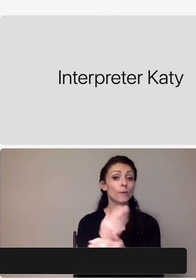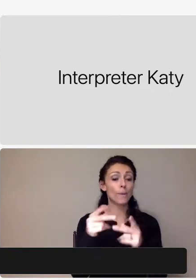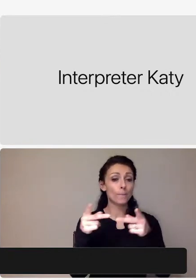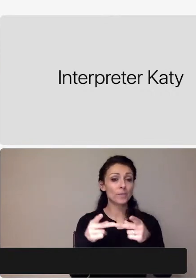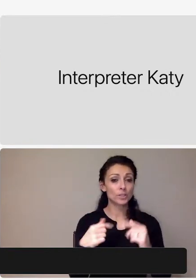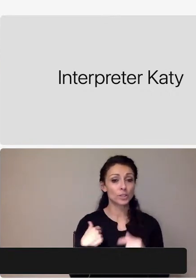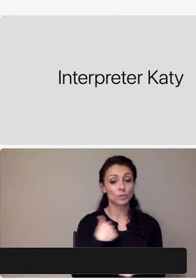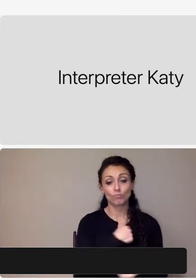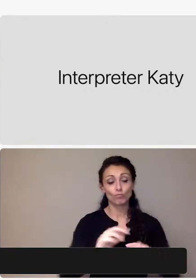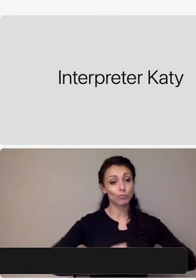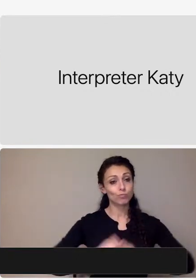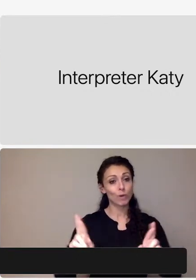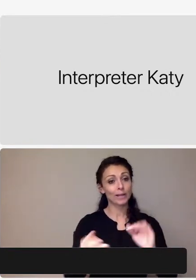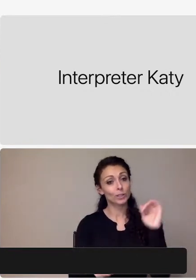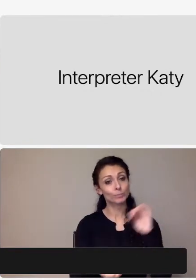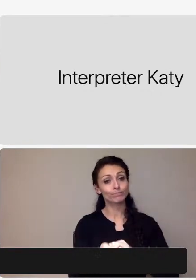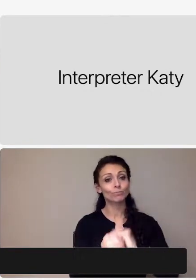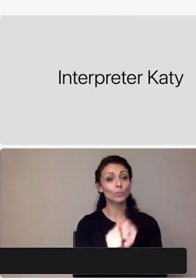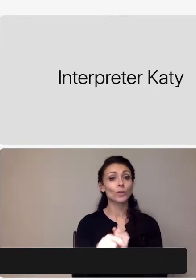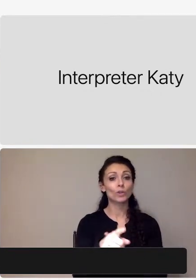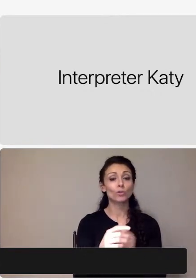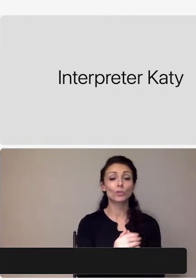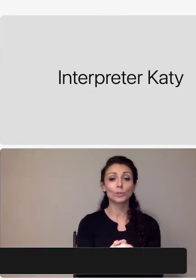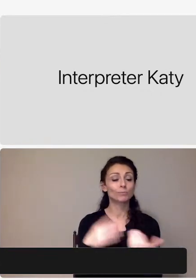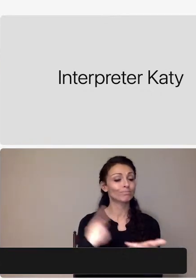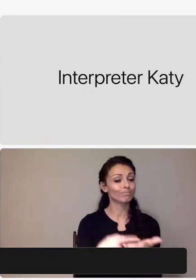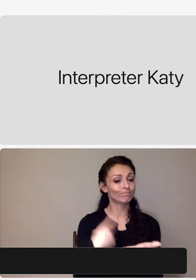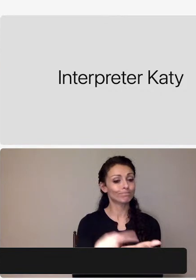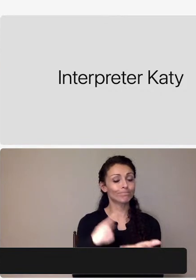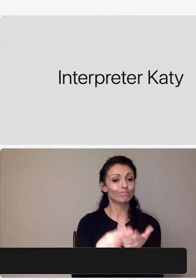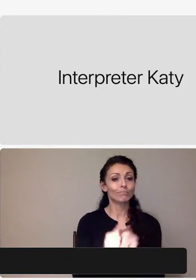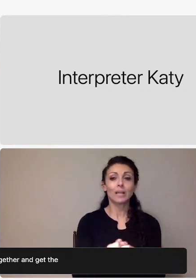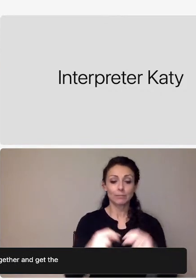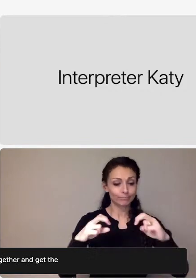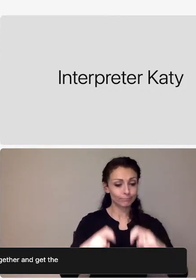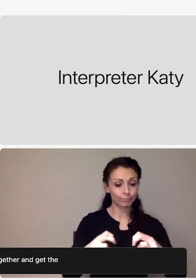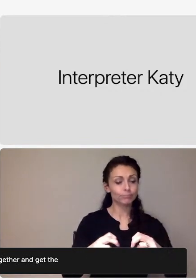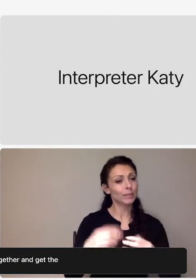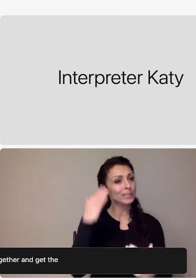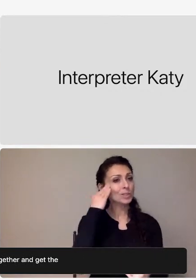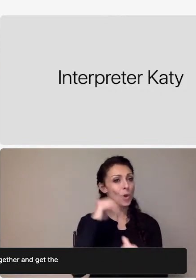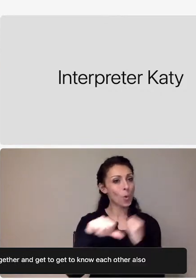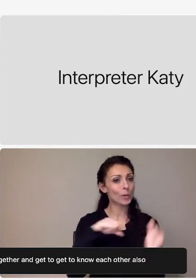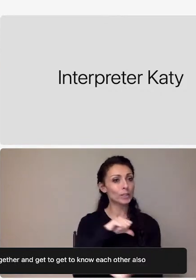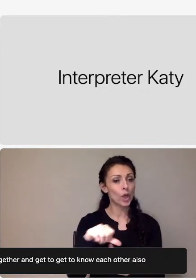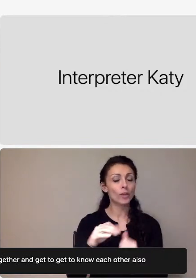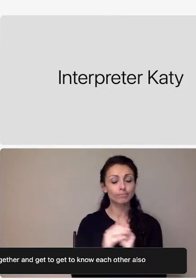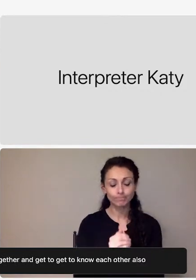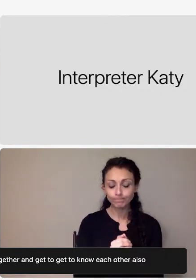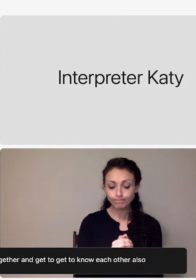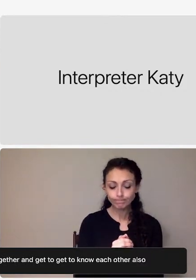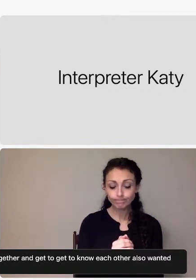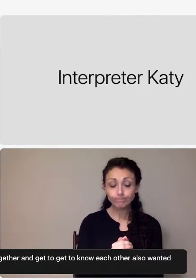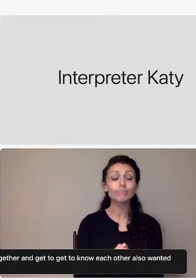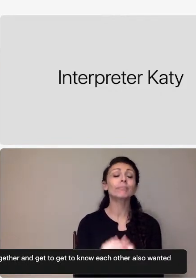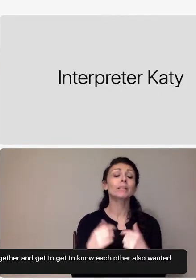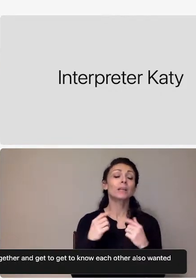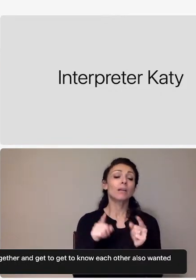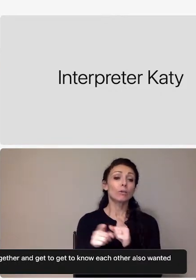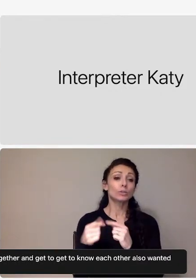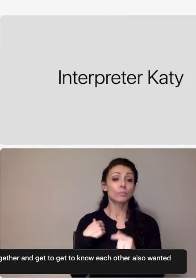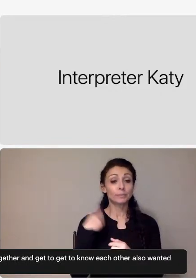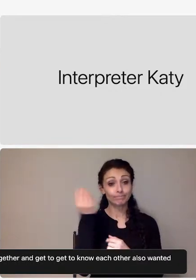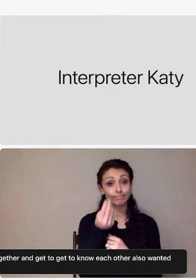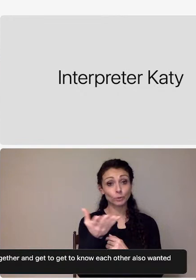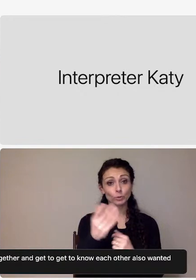we'll be ready to work with you and get together and get to get to know each other also i wanted to say we're going to miss you guys